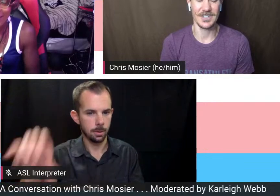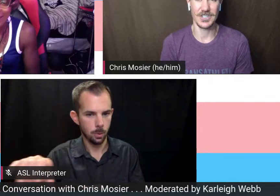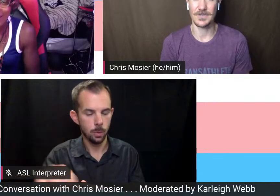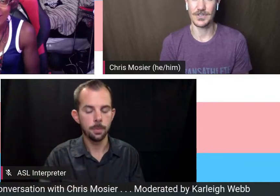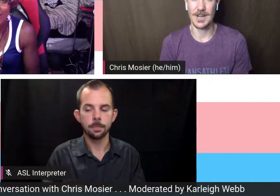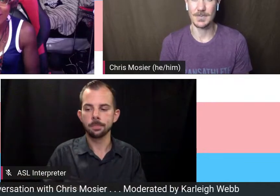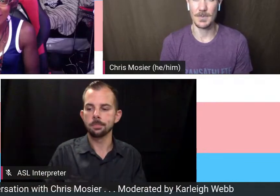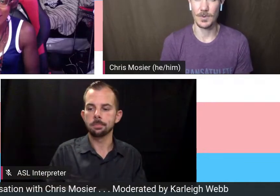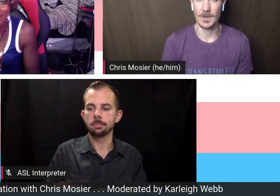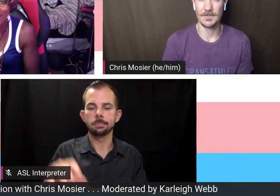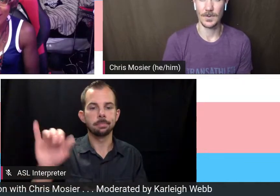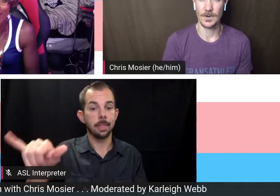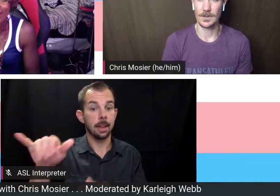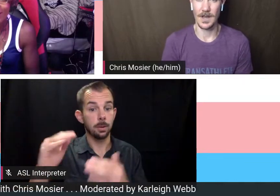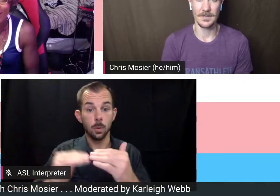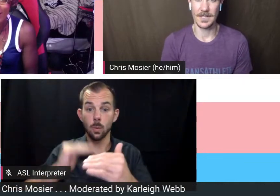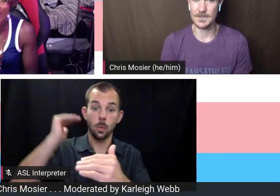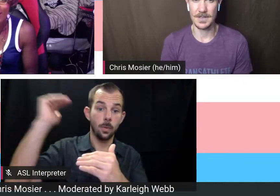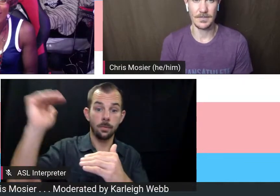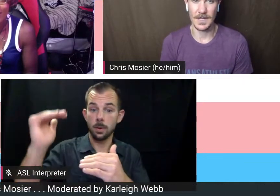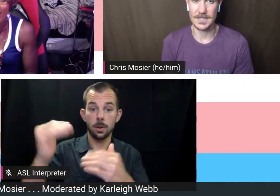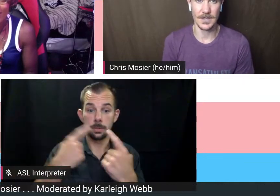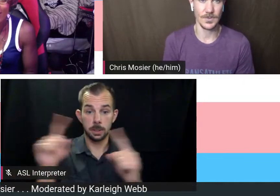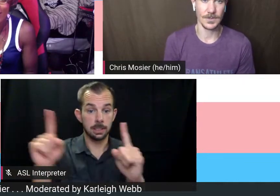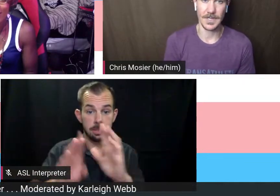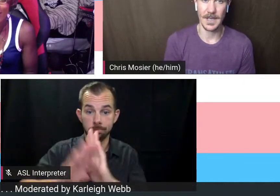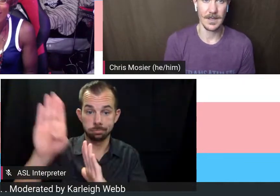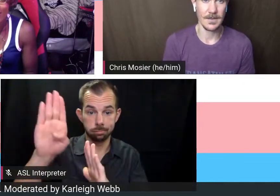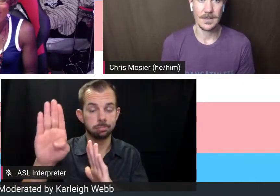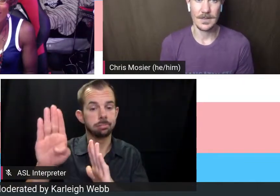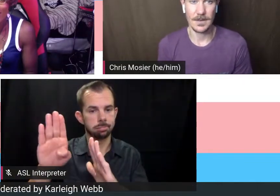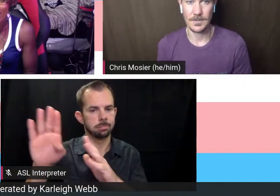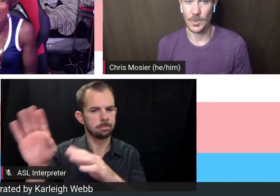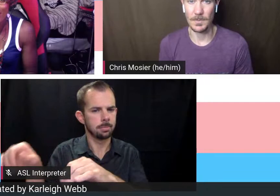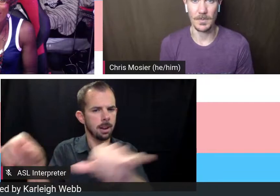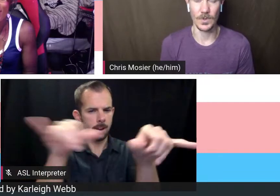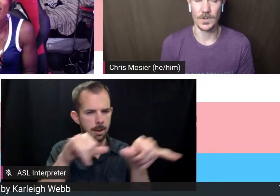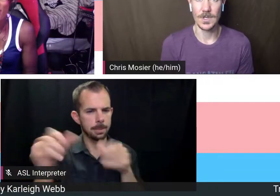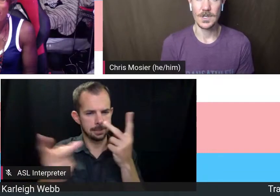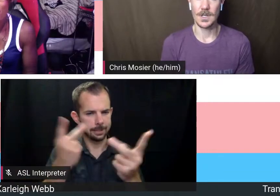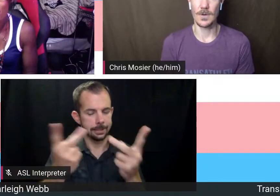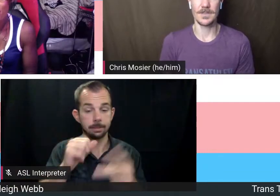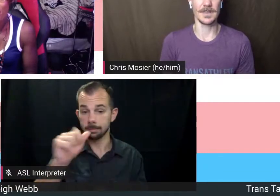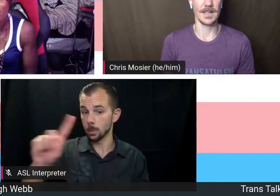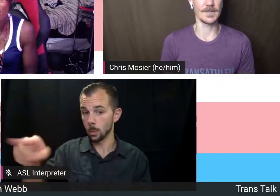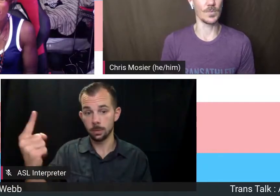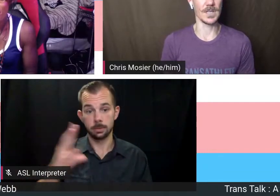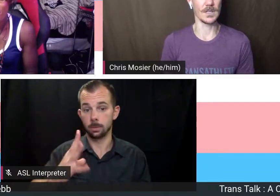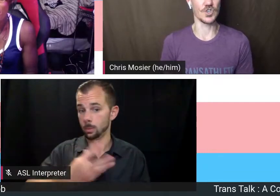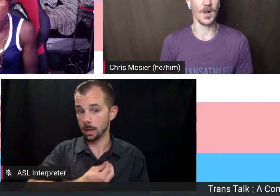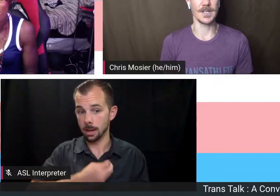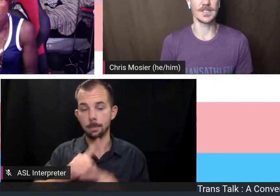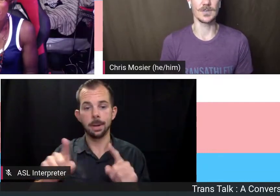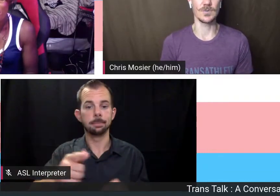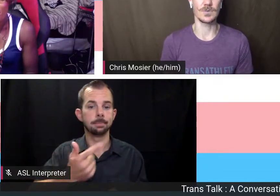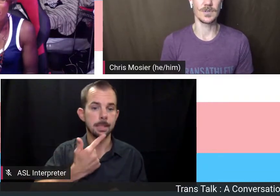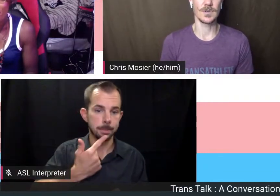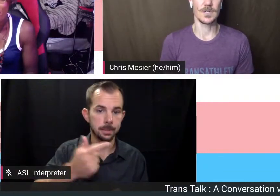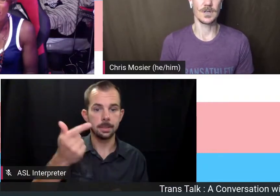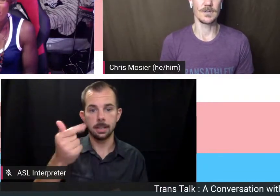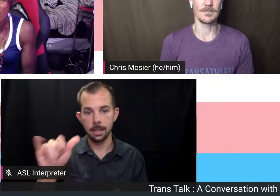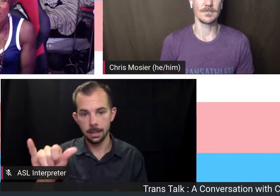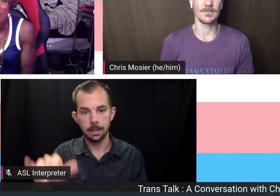think that's not just for trans people, but for a lot of lesbian, bisexual, gay, queer people. I think that we try